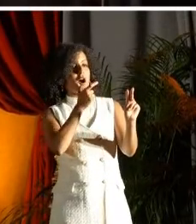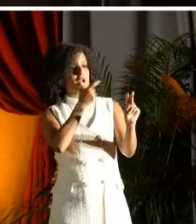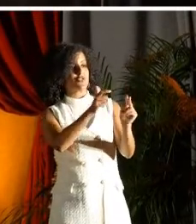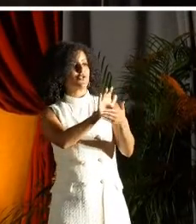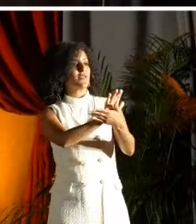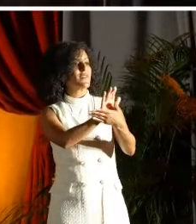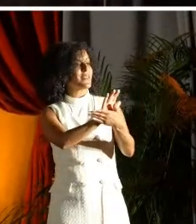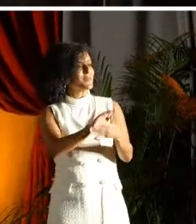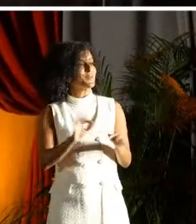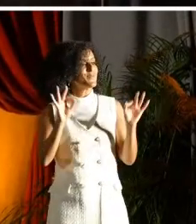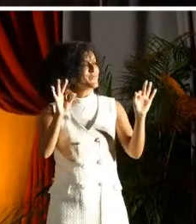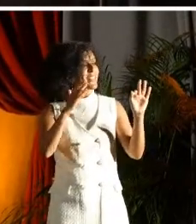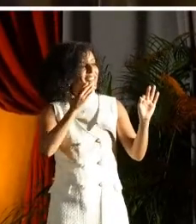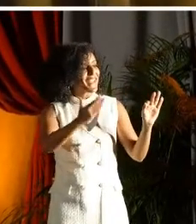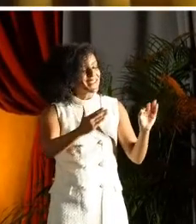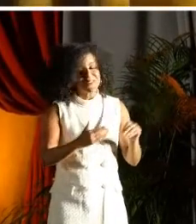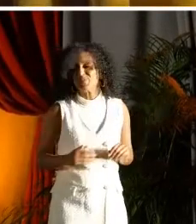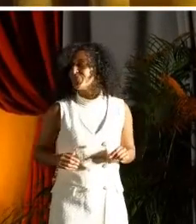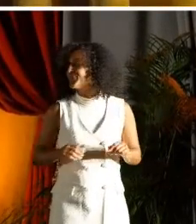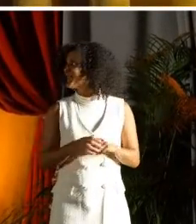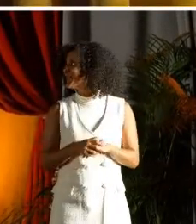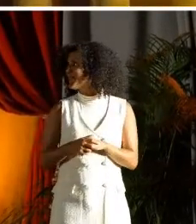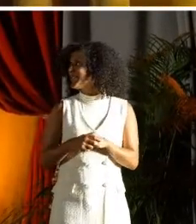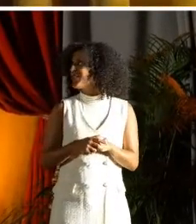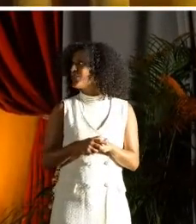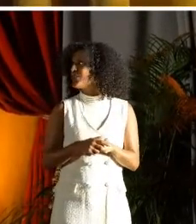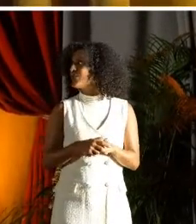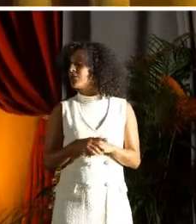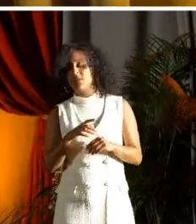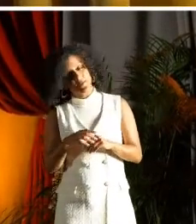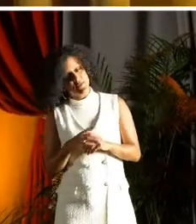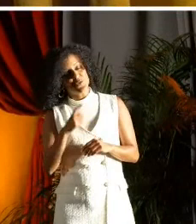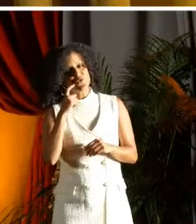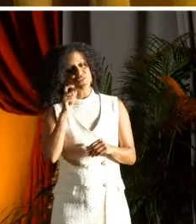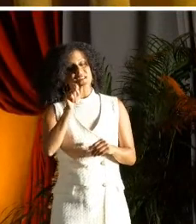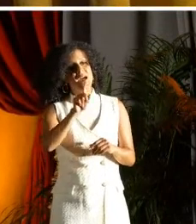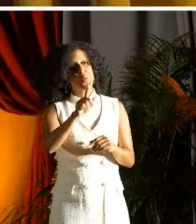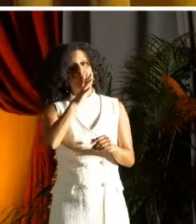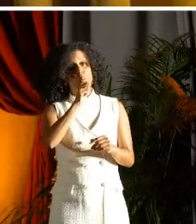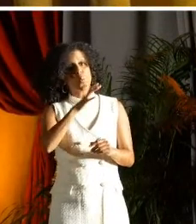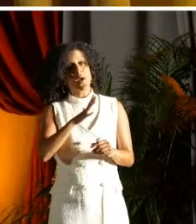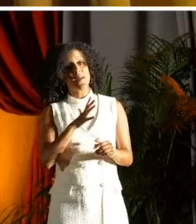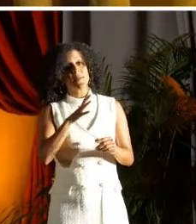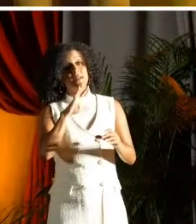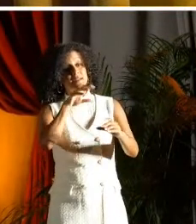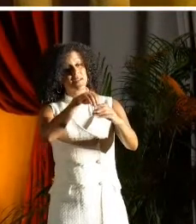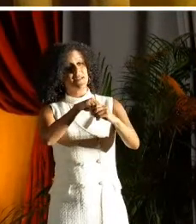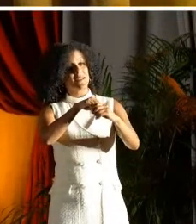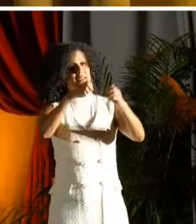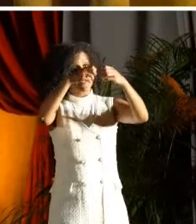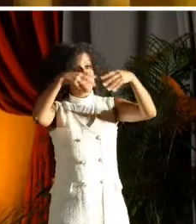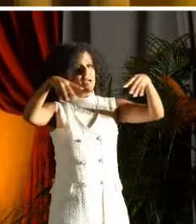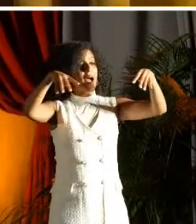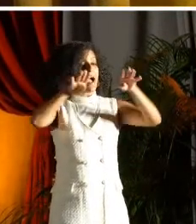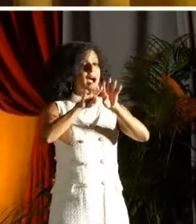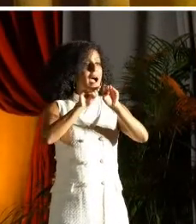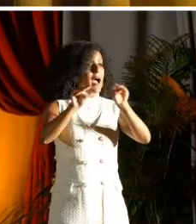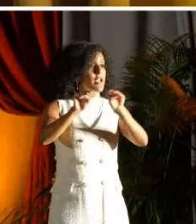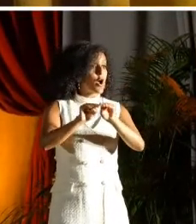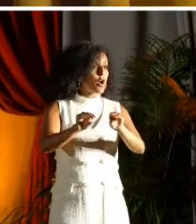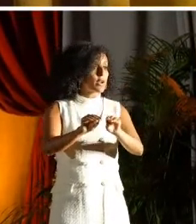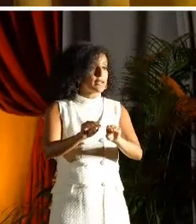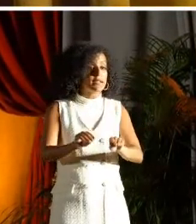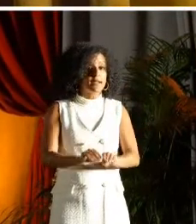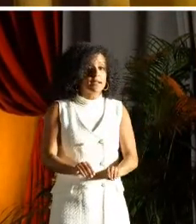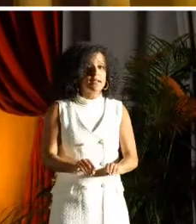Thank you. Thank you, thank you. So you asked about women and their hierarchy in